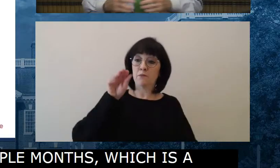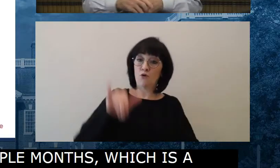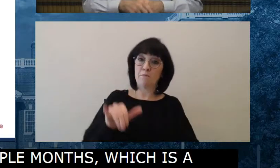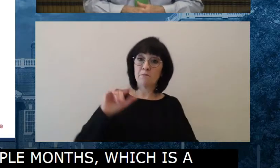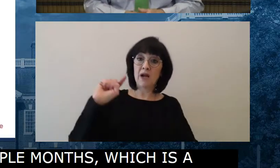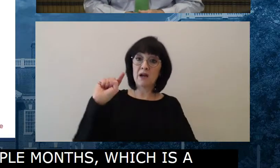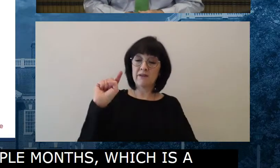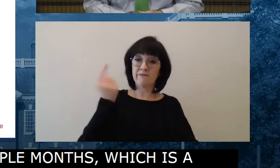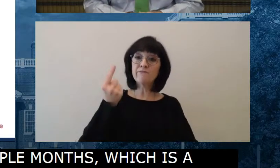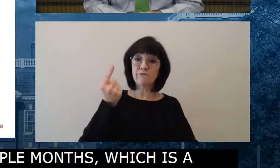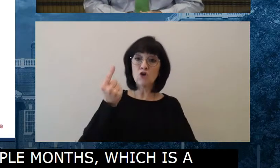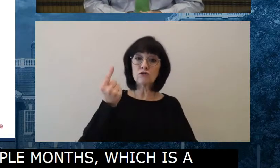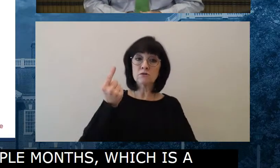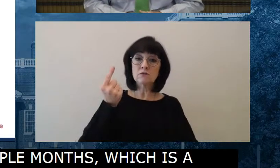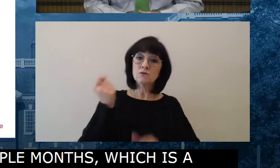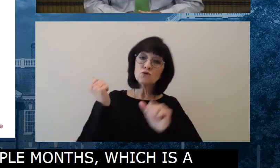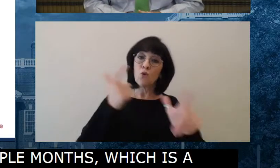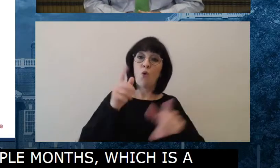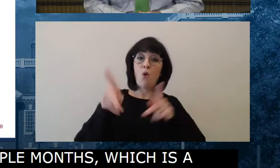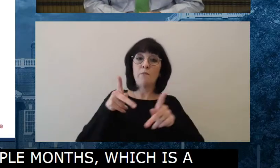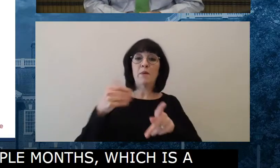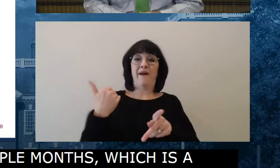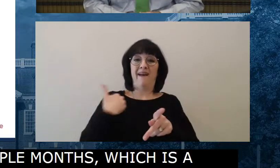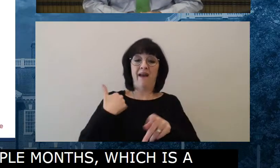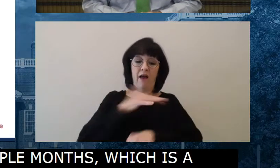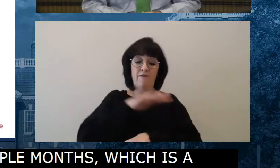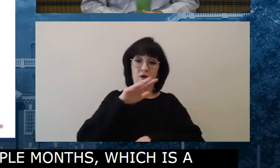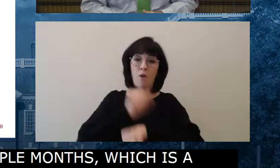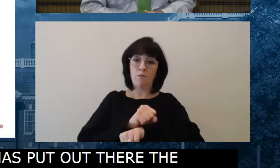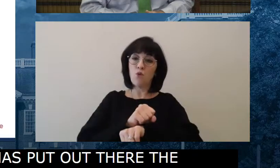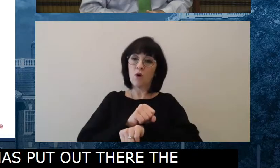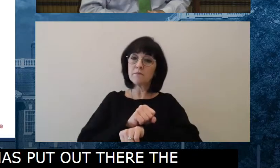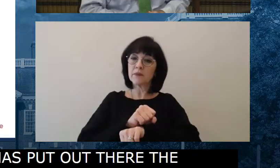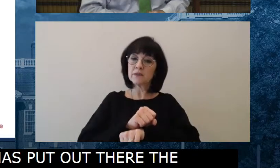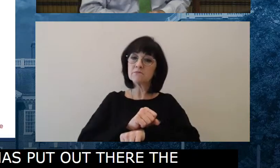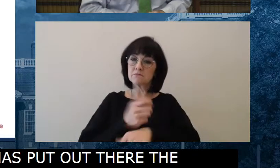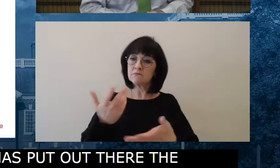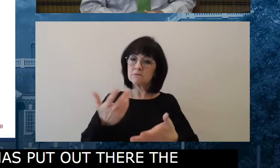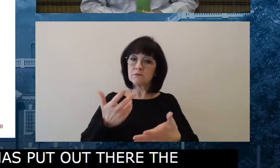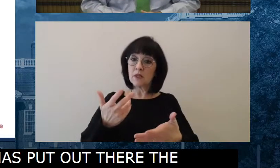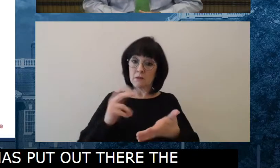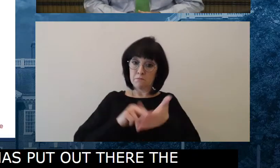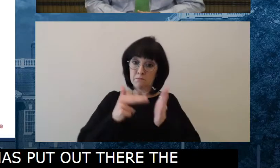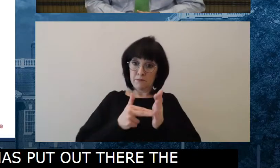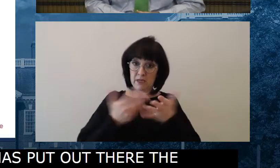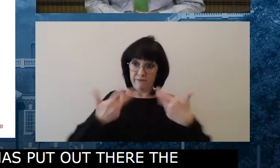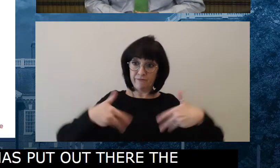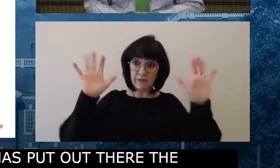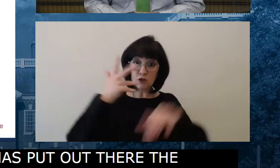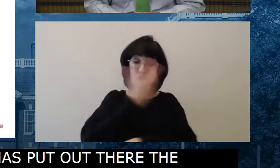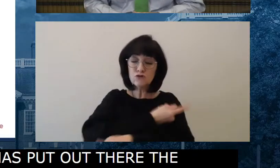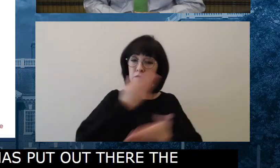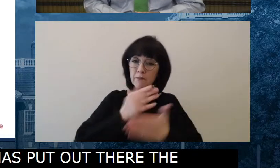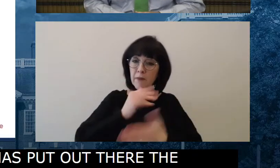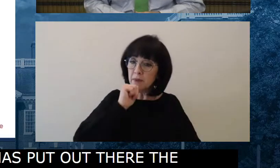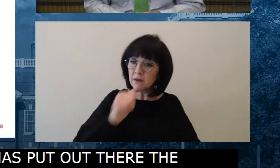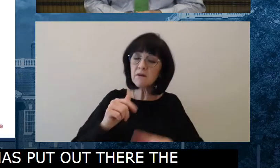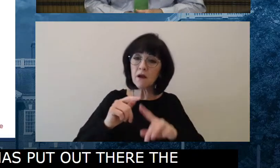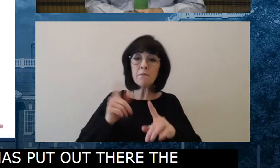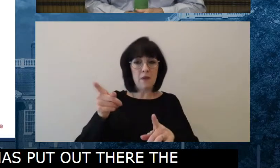all-in approach starting on May the 1st. So we're going to continue to focus on working